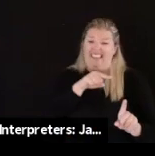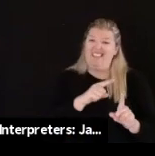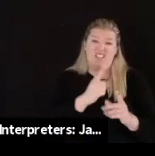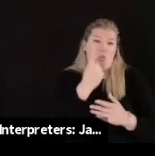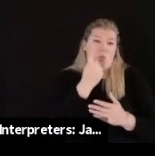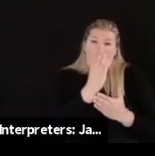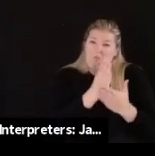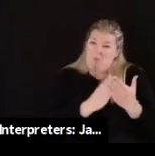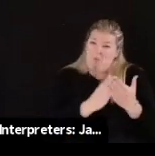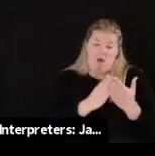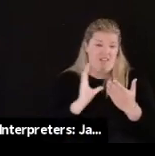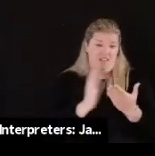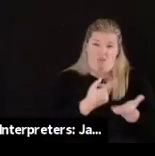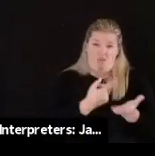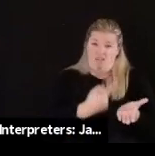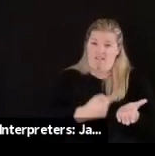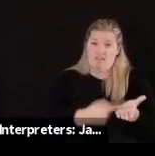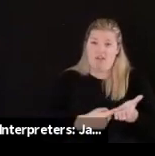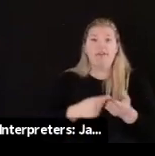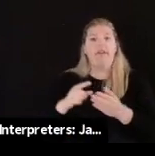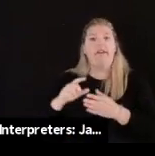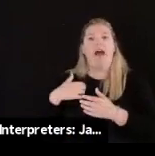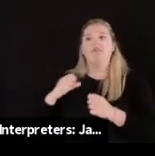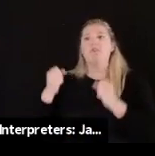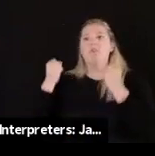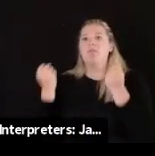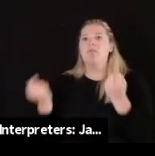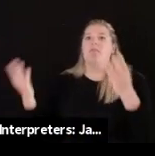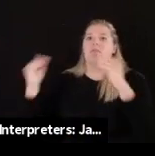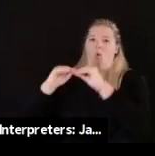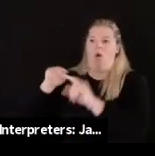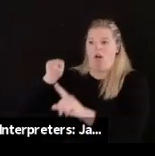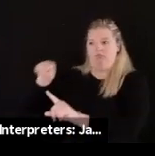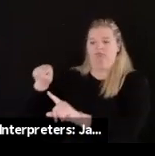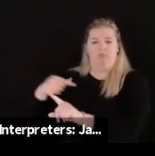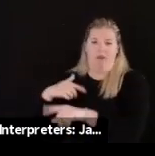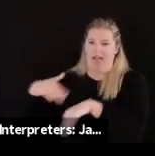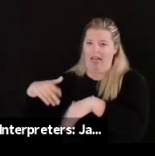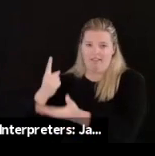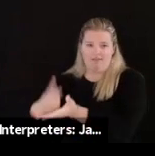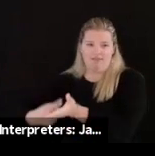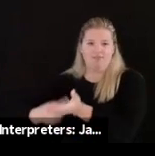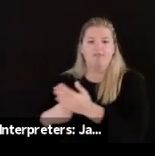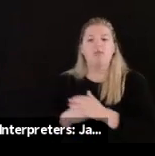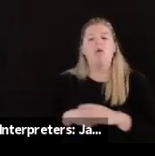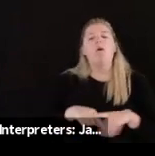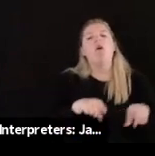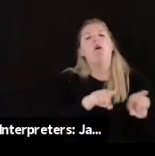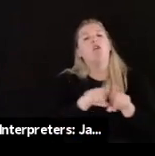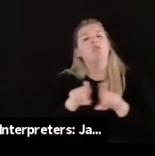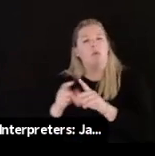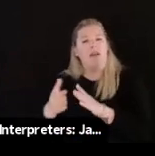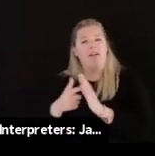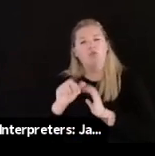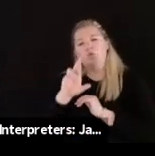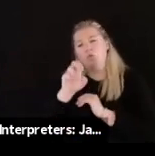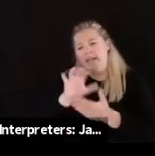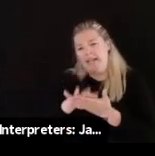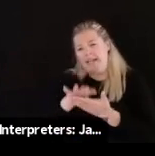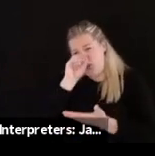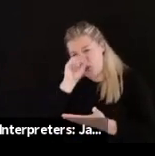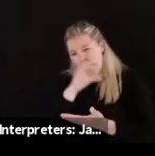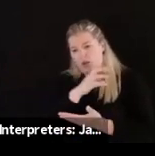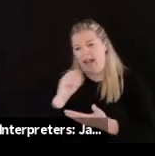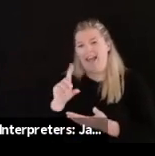conversation, right? Like there's so much more that we need to be unpacking. And we all need to do our own relearning and debiasing so that we can create